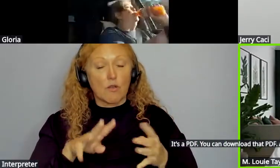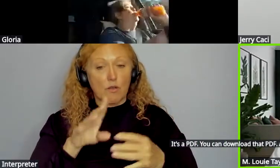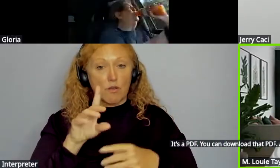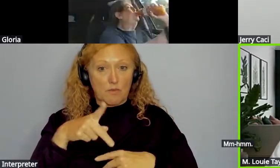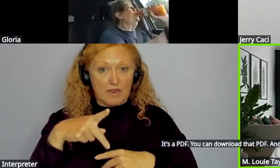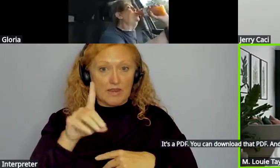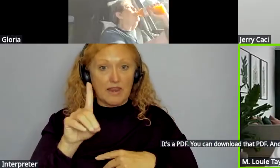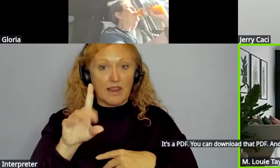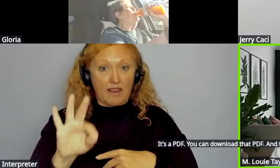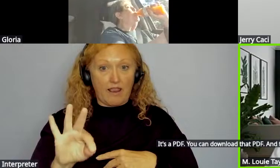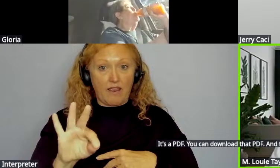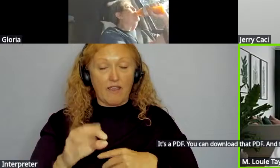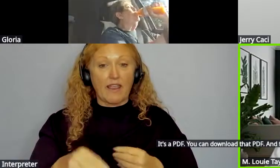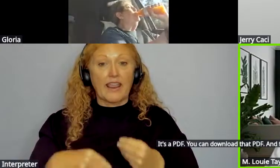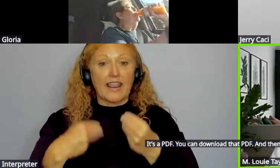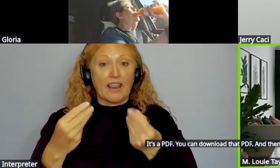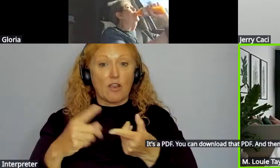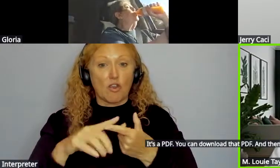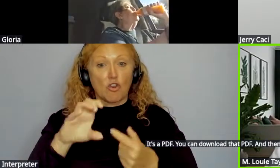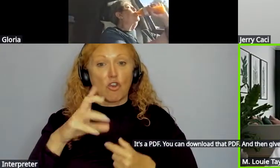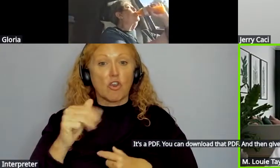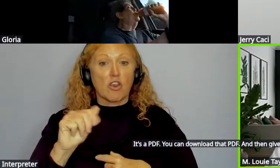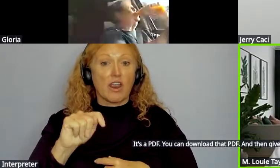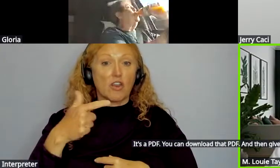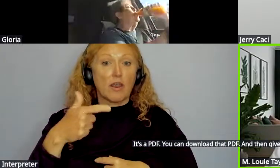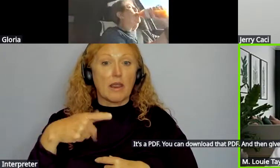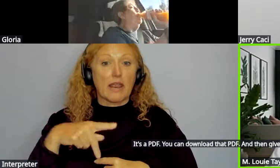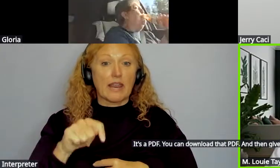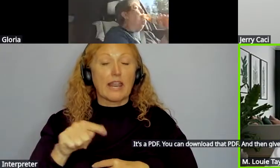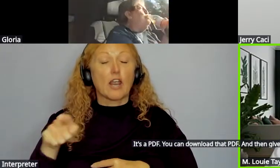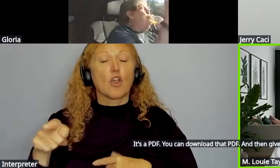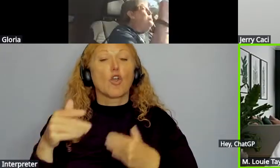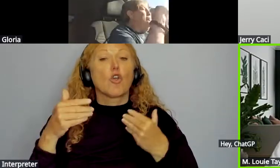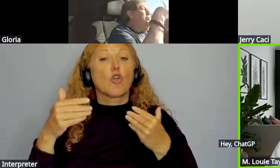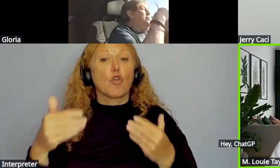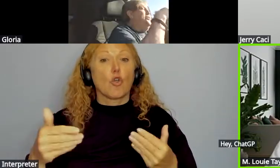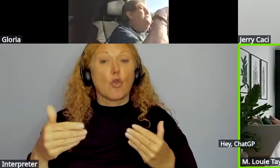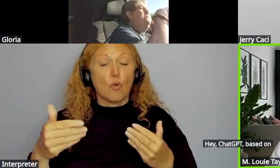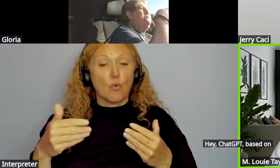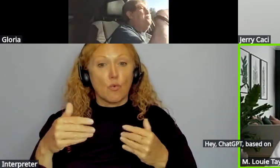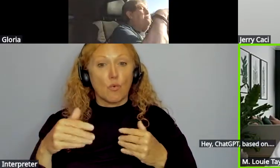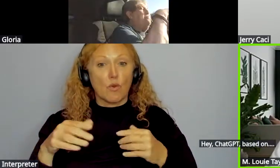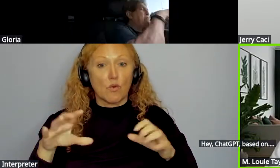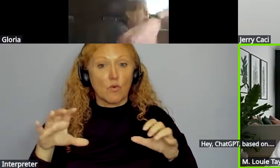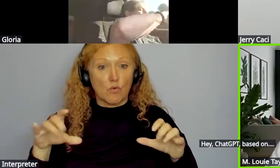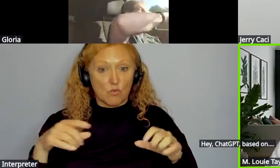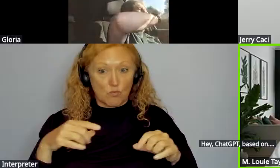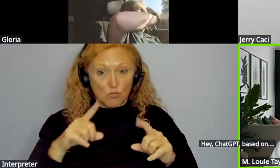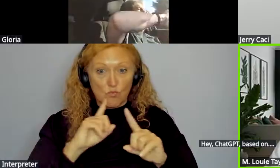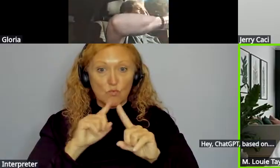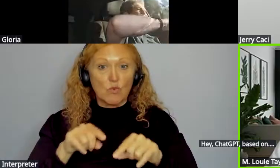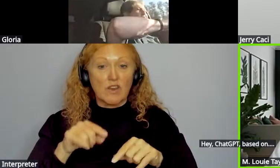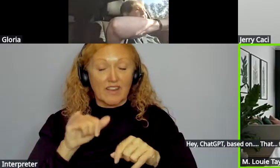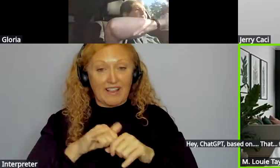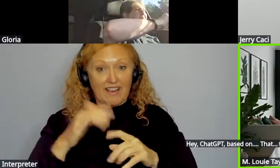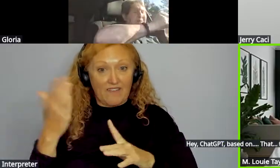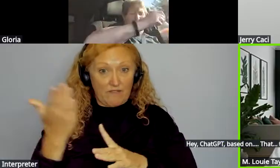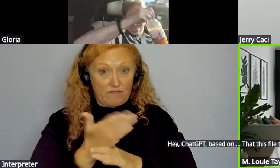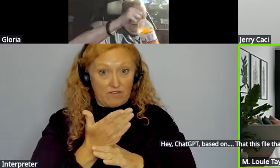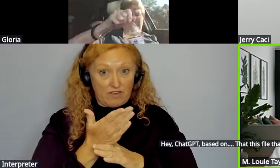it to ChatGPT and say, "Hey, ChatGPT, based on that this file that I gave